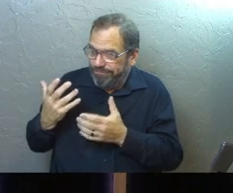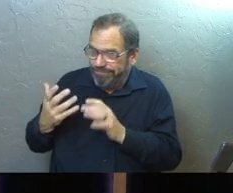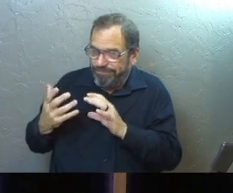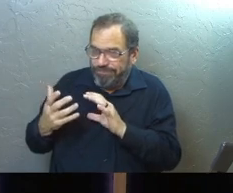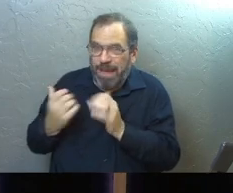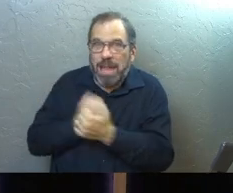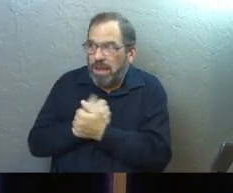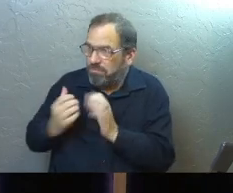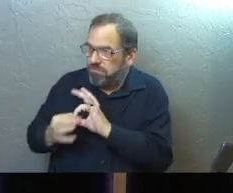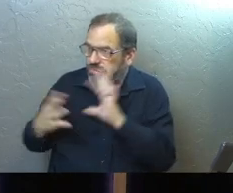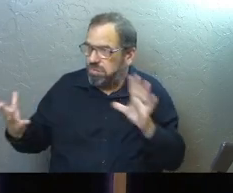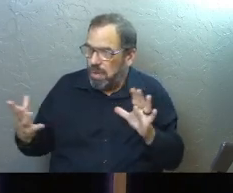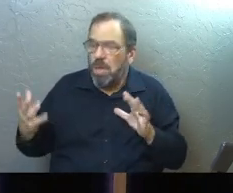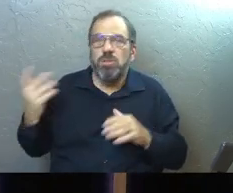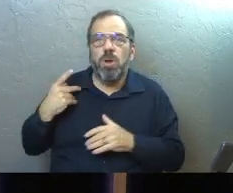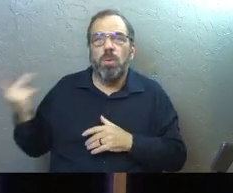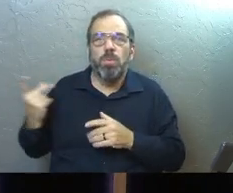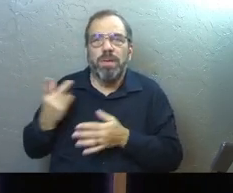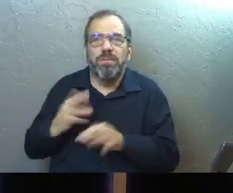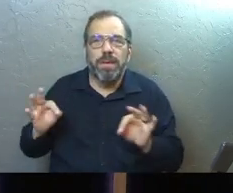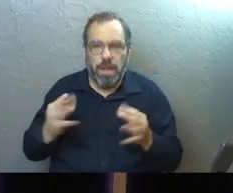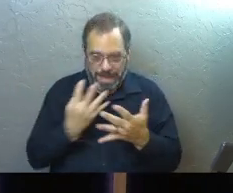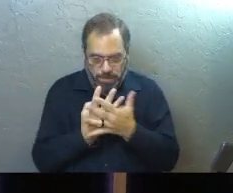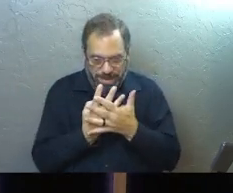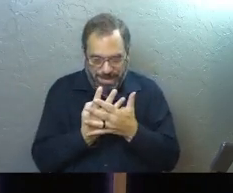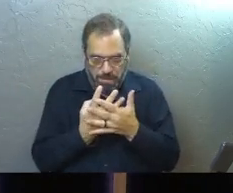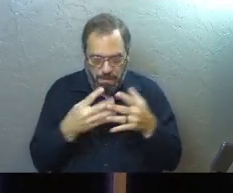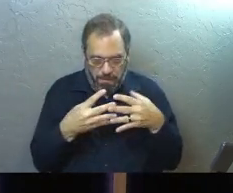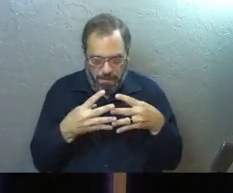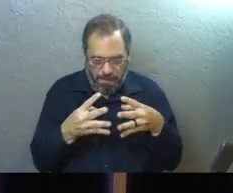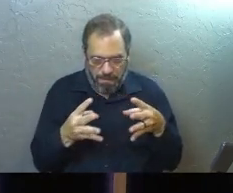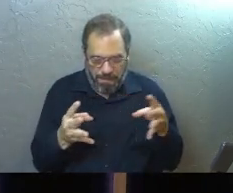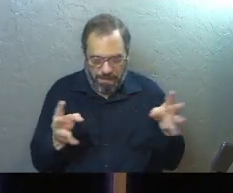God's using it. And we're walking out of the prison. Do you see it? Like